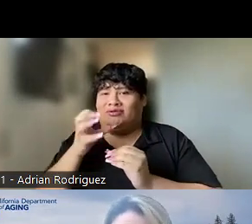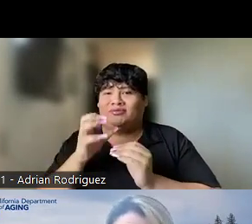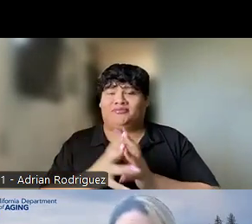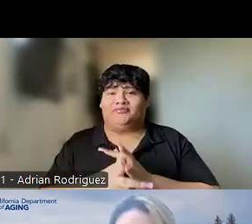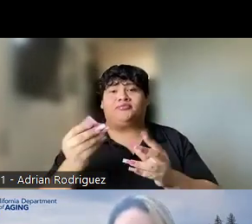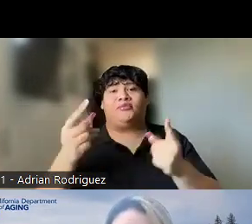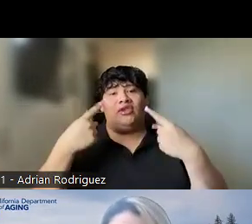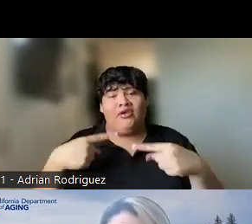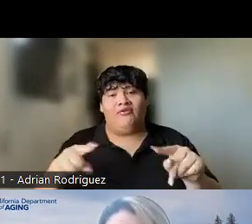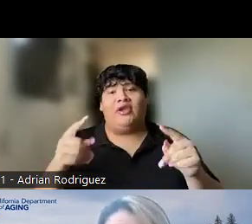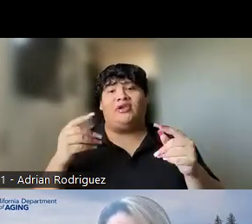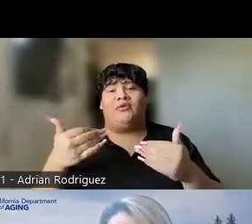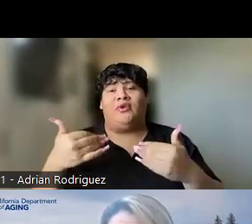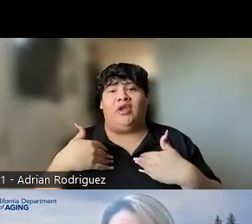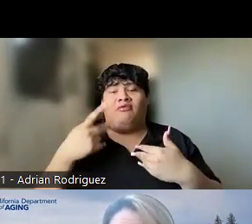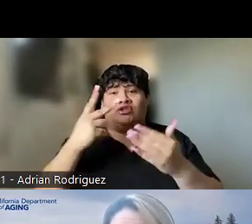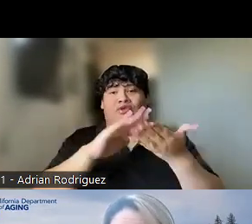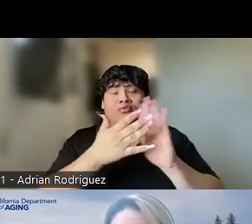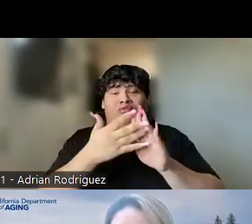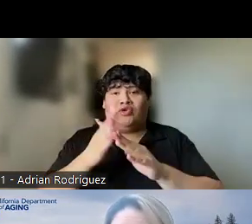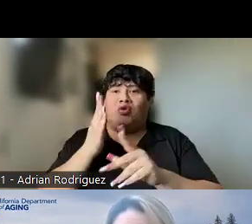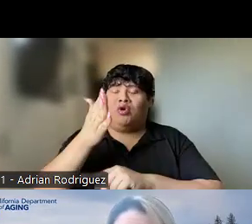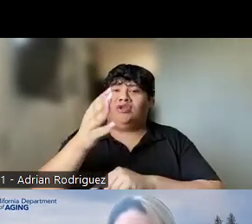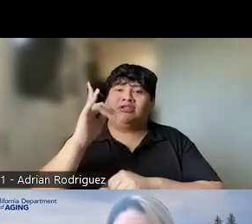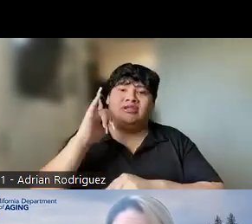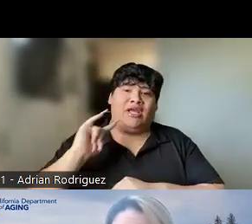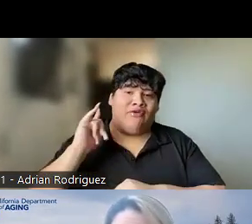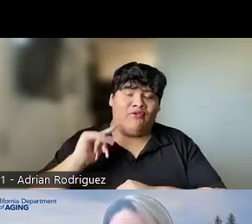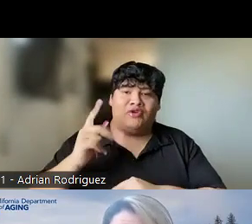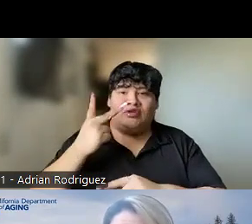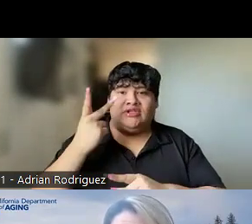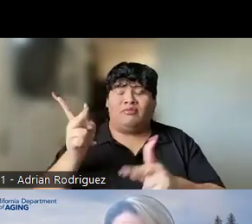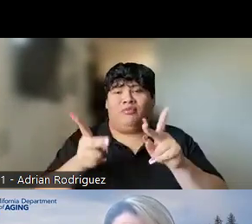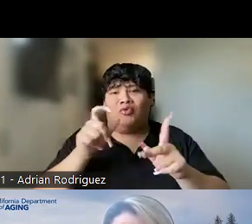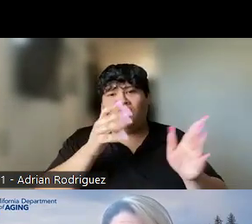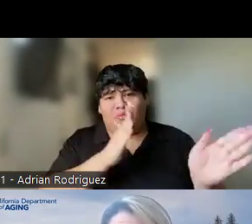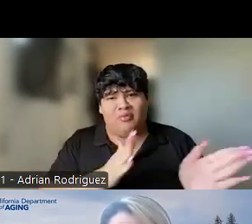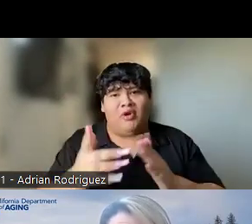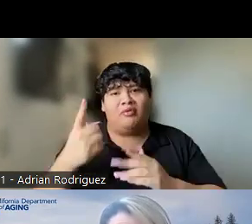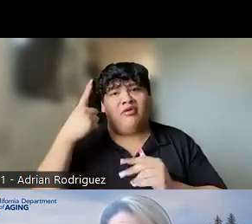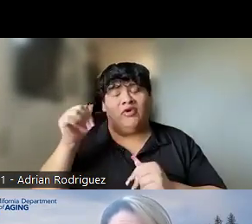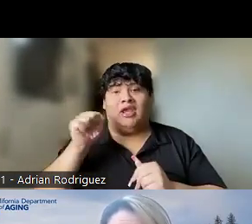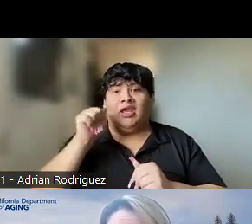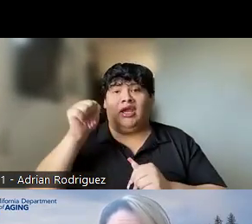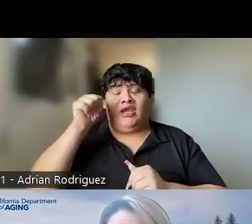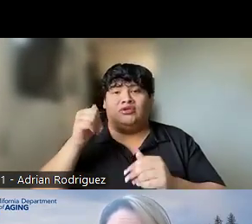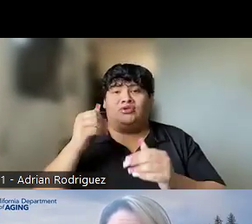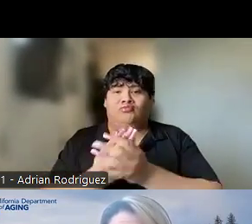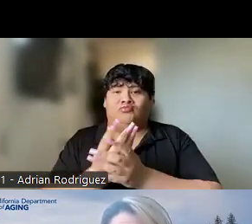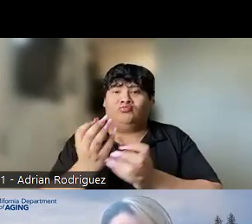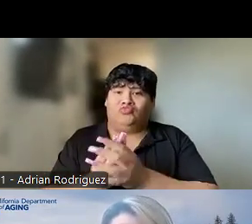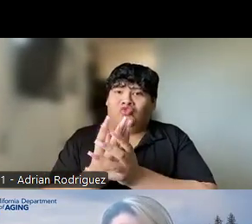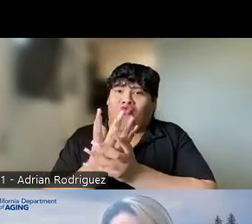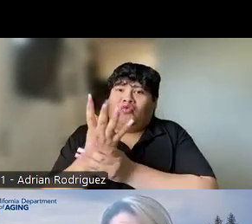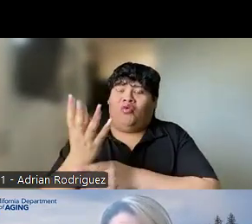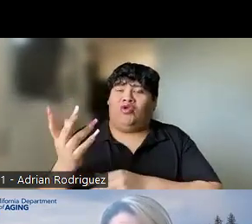really proud to see communities across California that are actively preparing for the state's growing aging population. The local